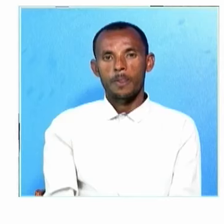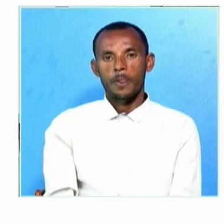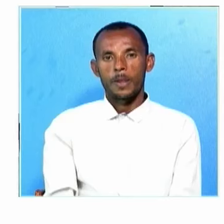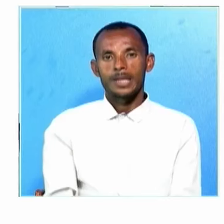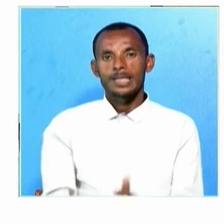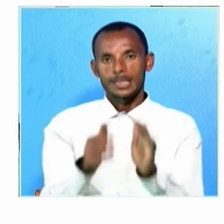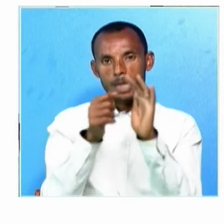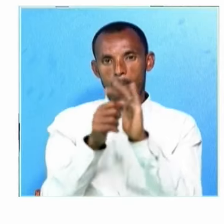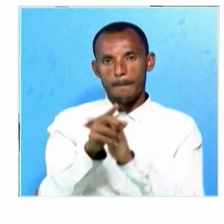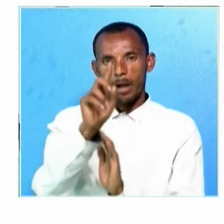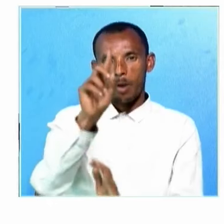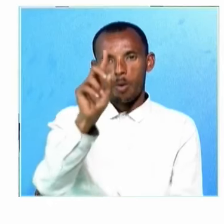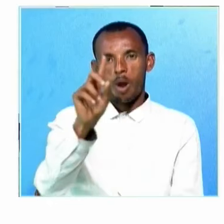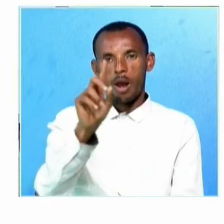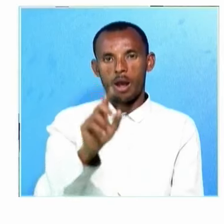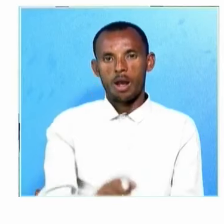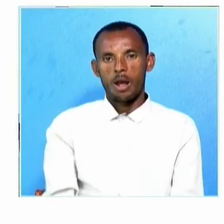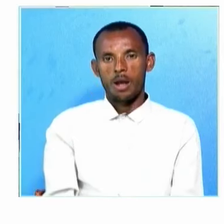Example 1.